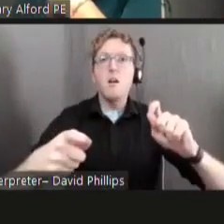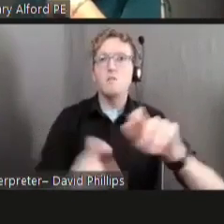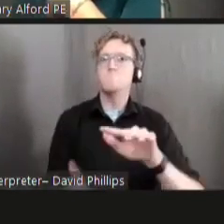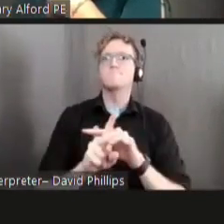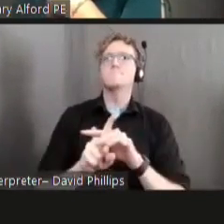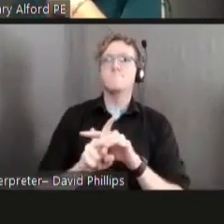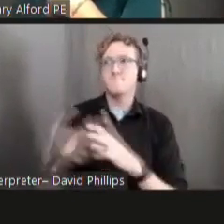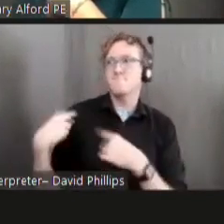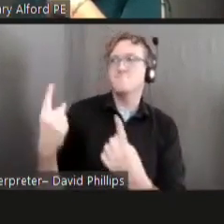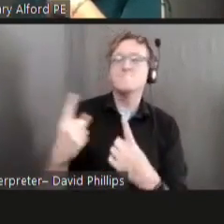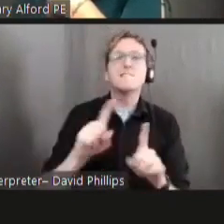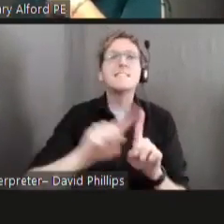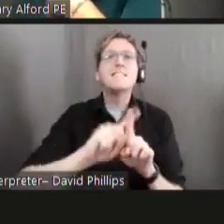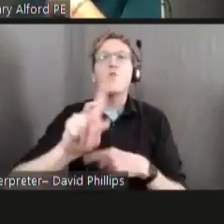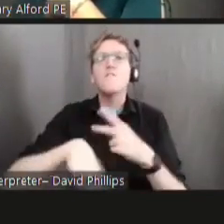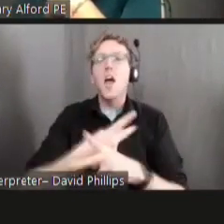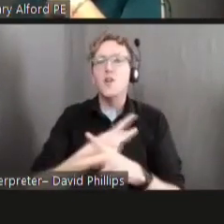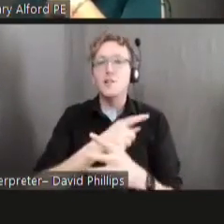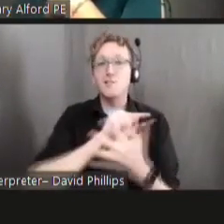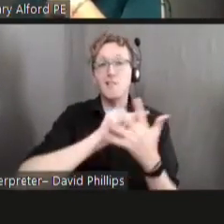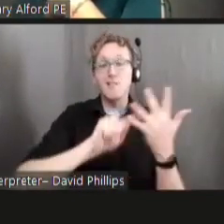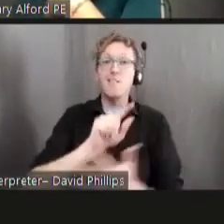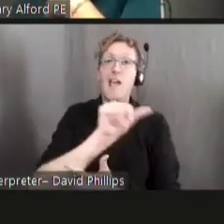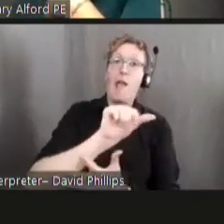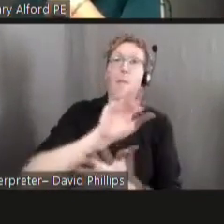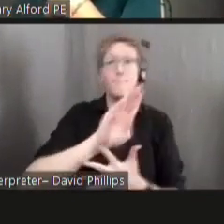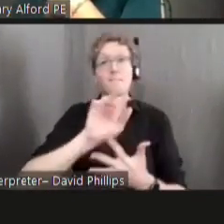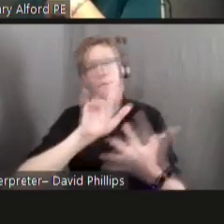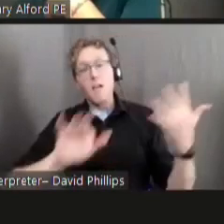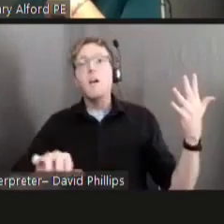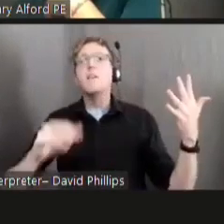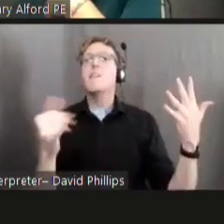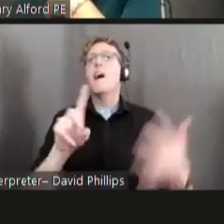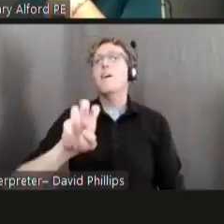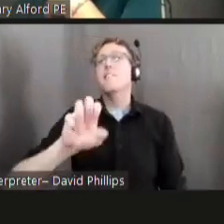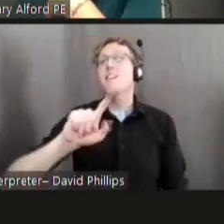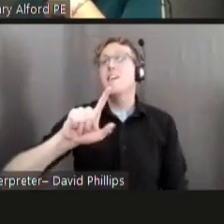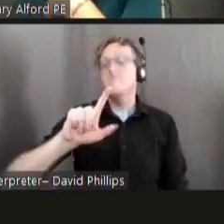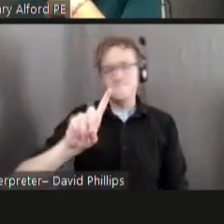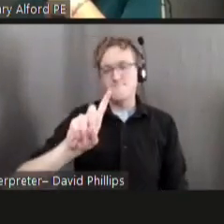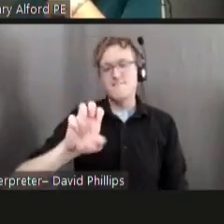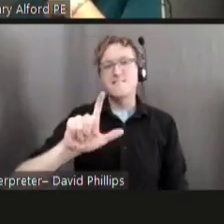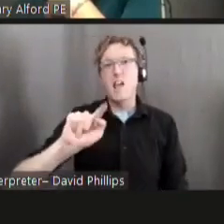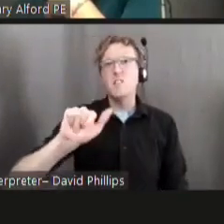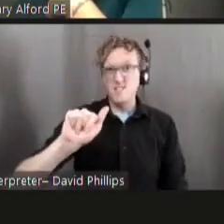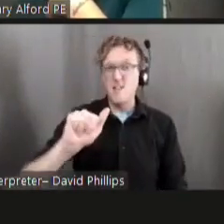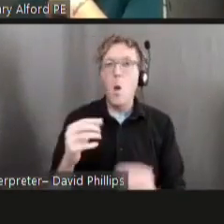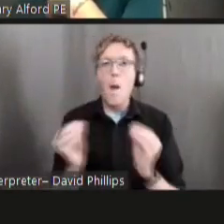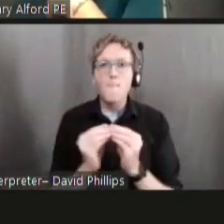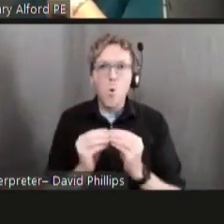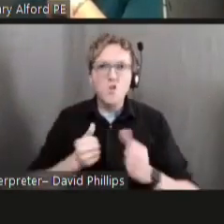year and a half of several variants. The latest variants that we are seeing circulating now is the Delta variant, which is more aggressive, more